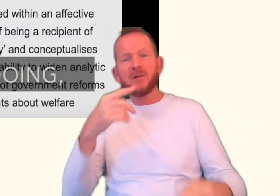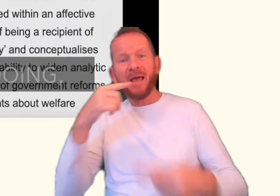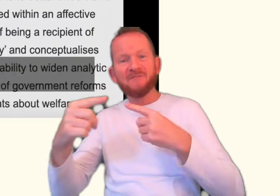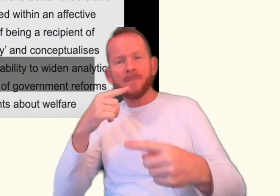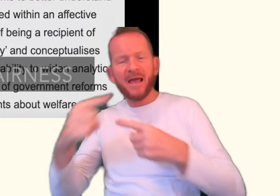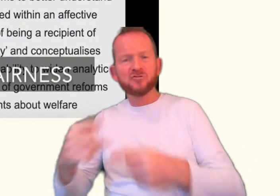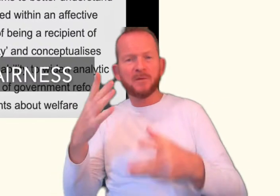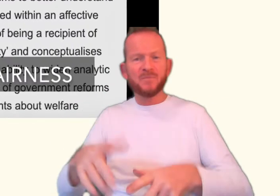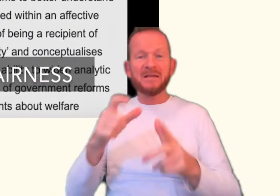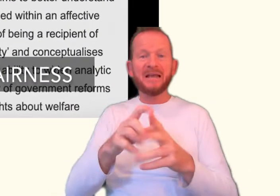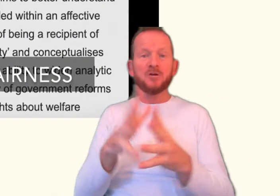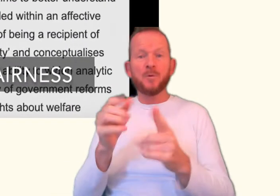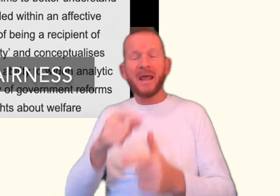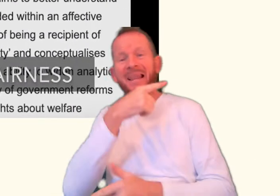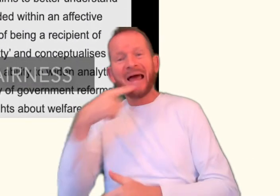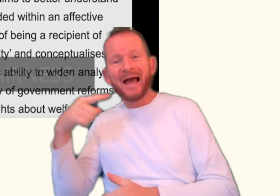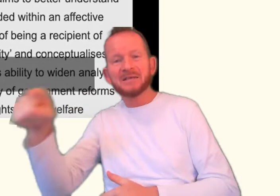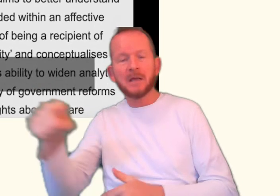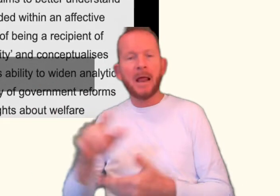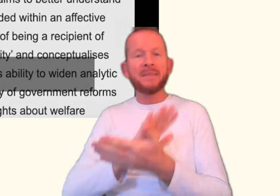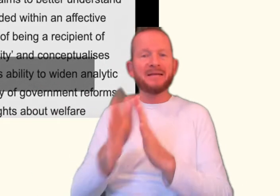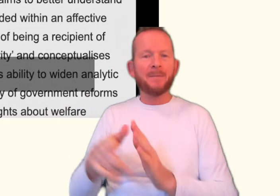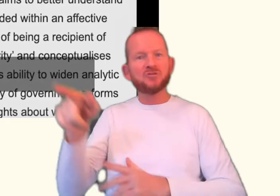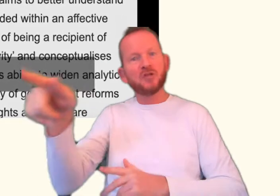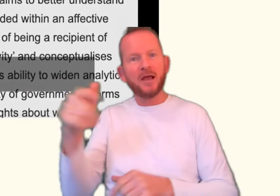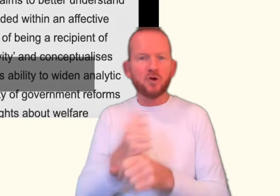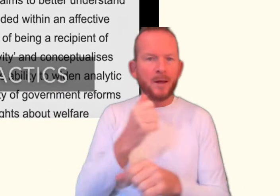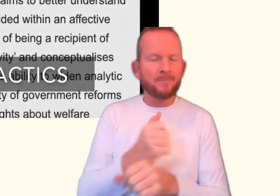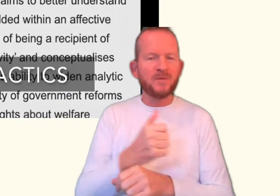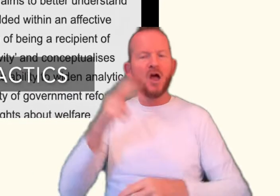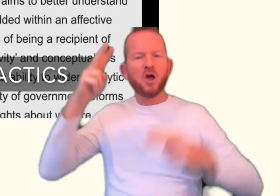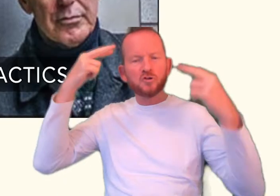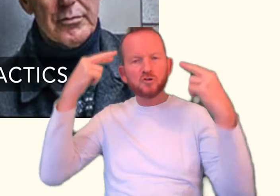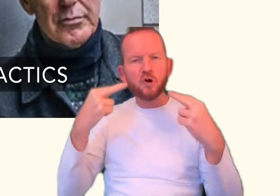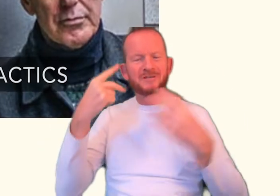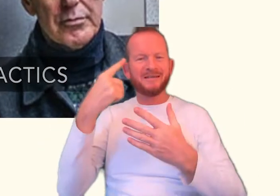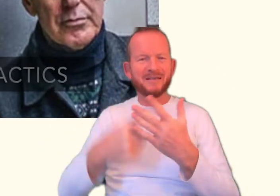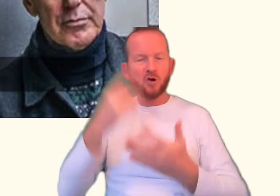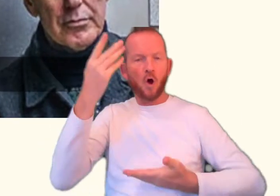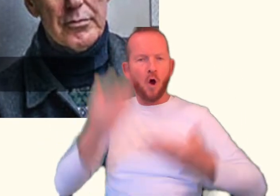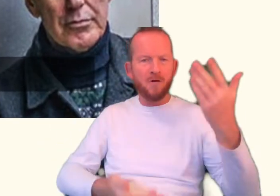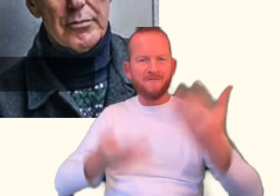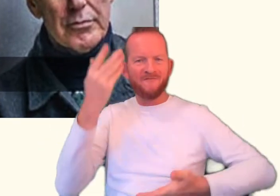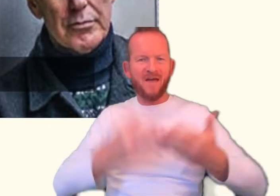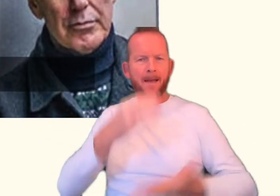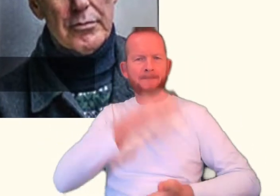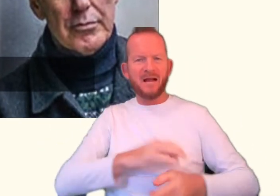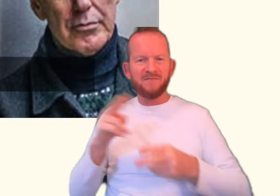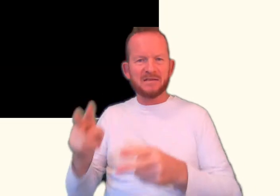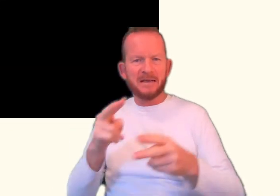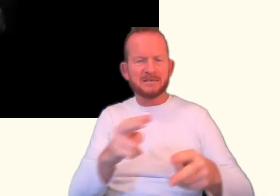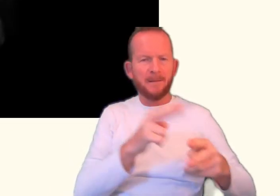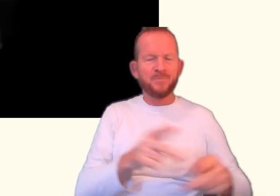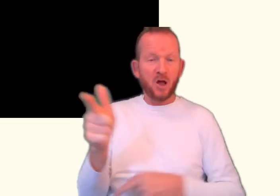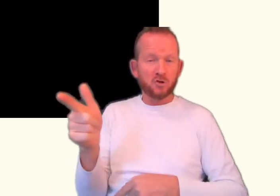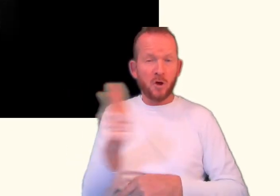is doing, judges' decisions pointing to the unfairness of the benefit system, documentaries showing deceitful tactics from the DWP, and